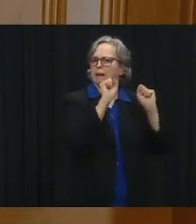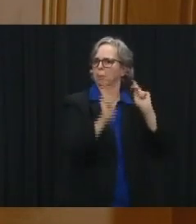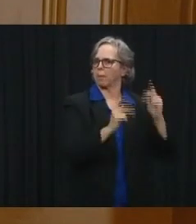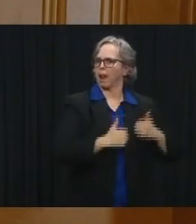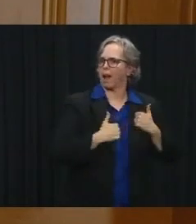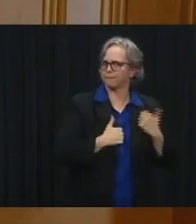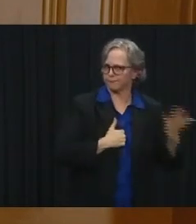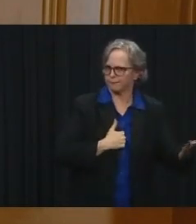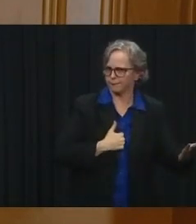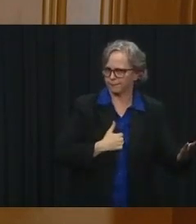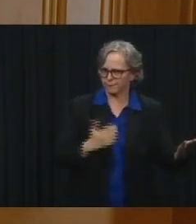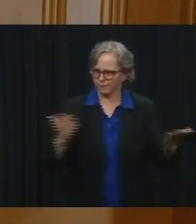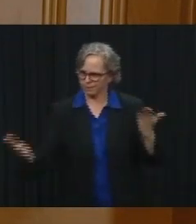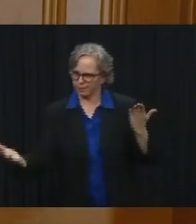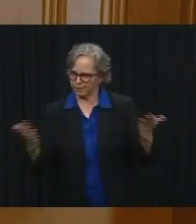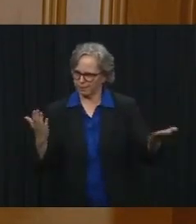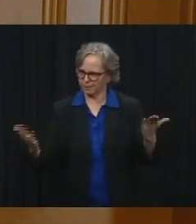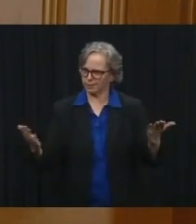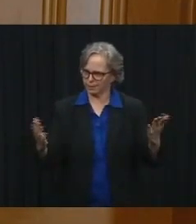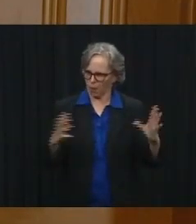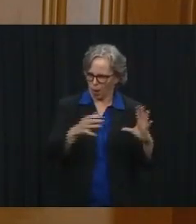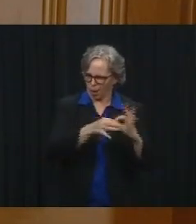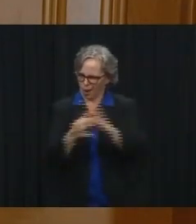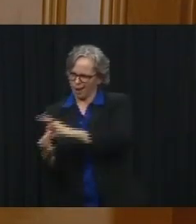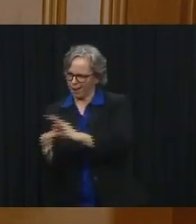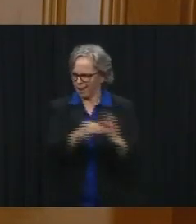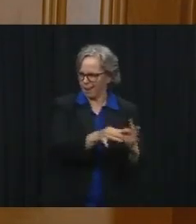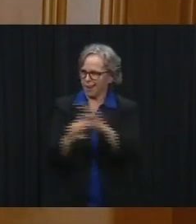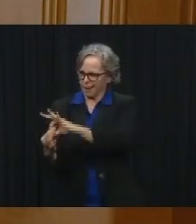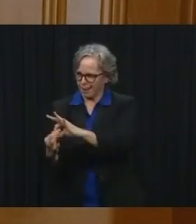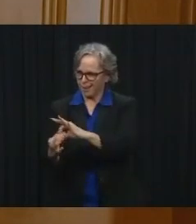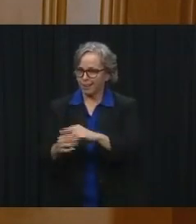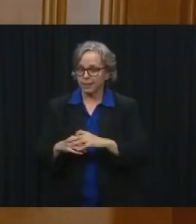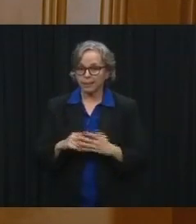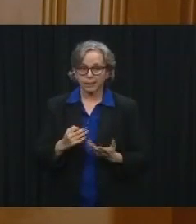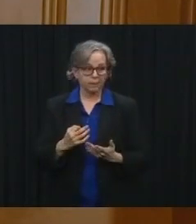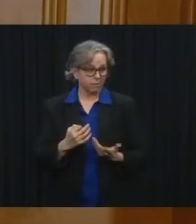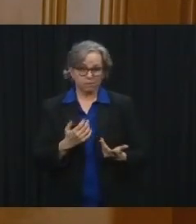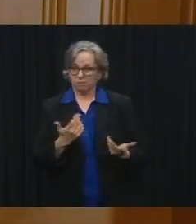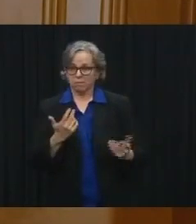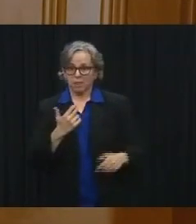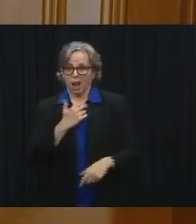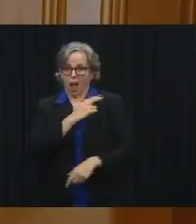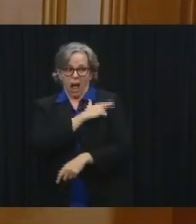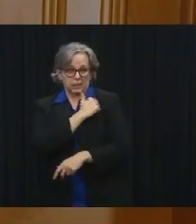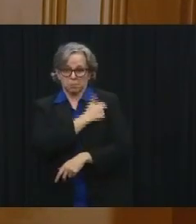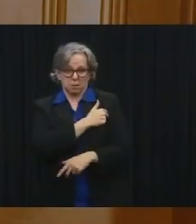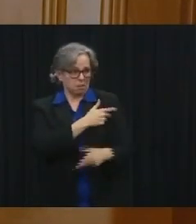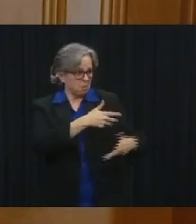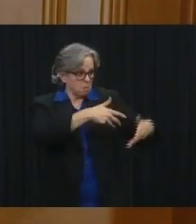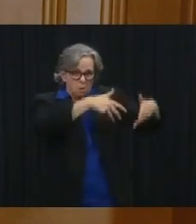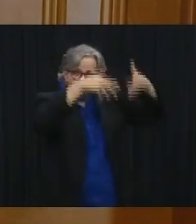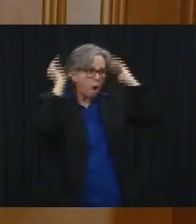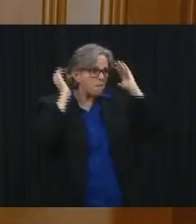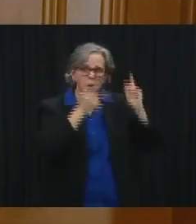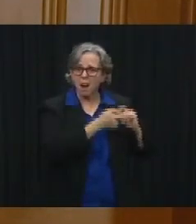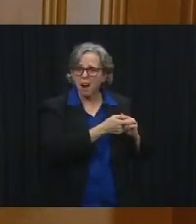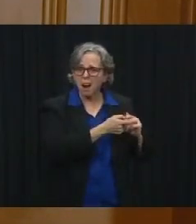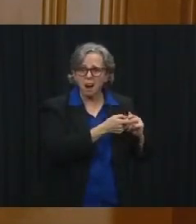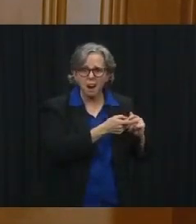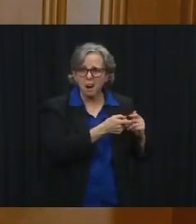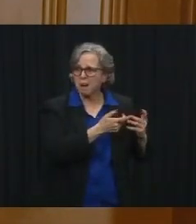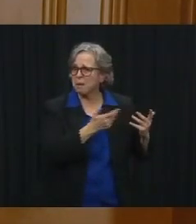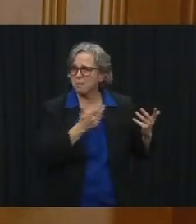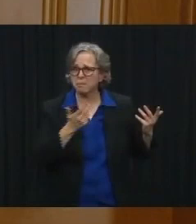our hospitals are overwhelmed, if thousands of our fellow Ohioans do